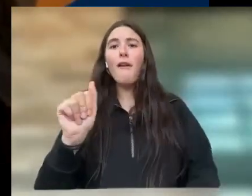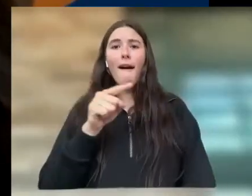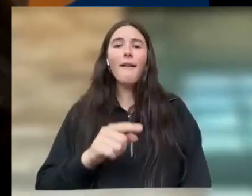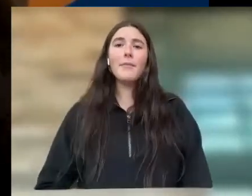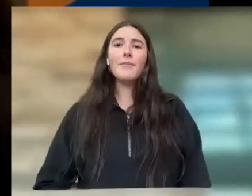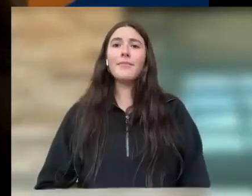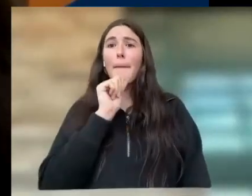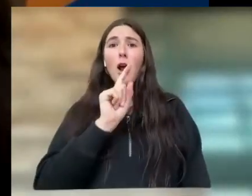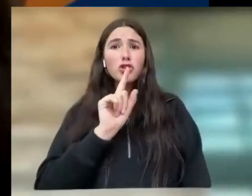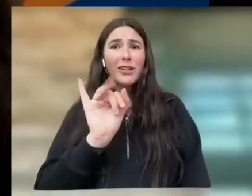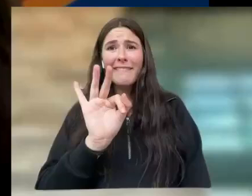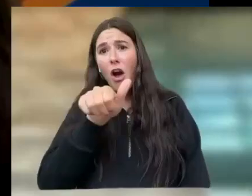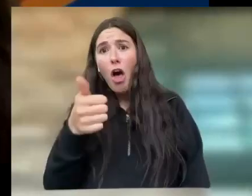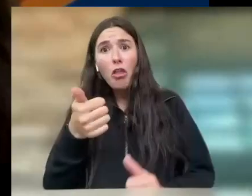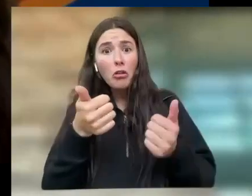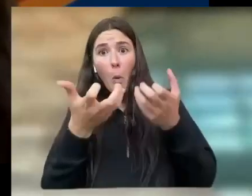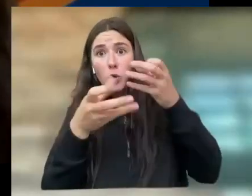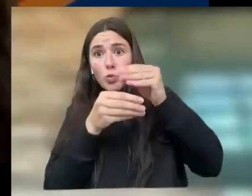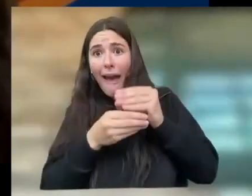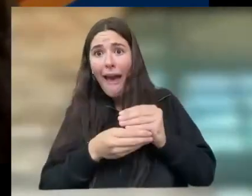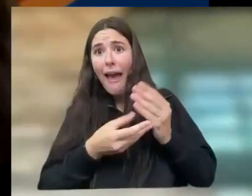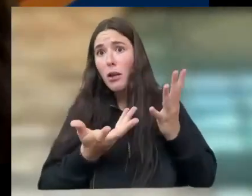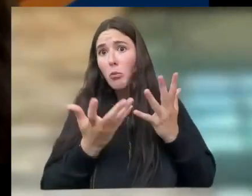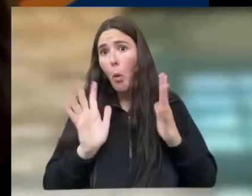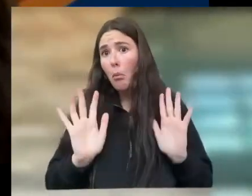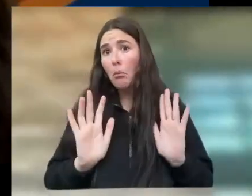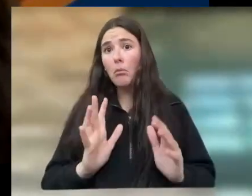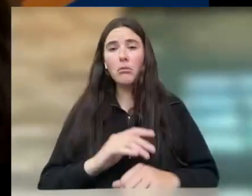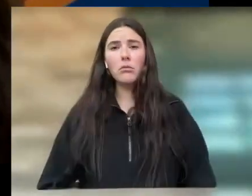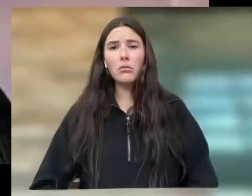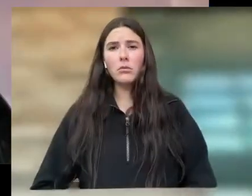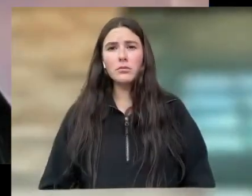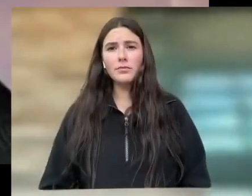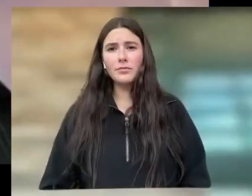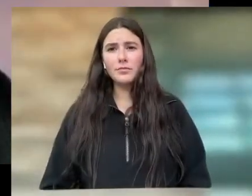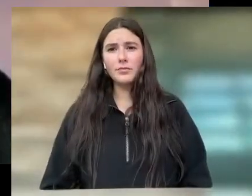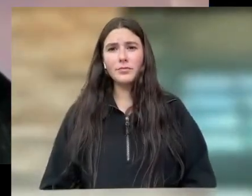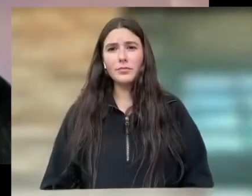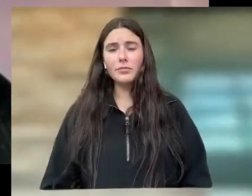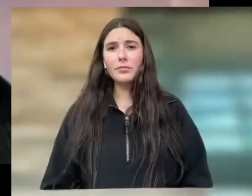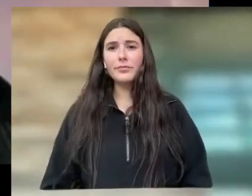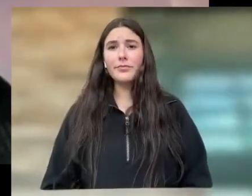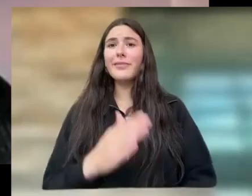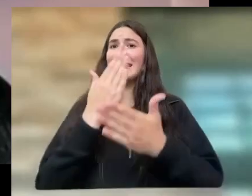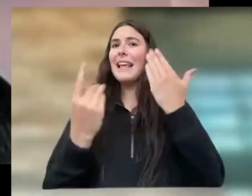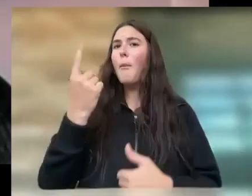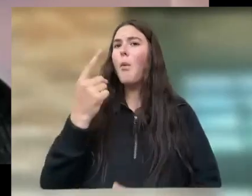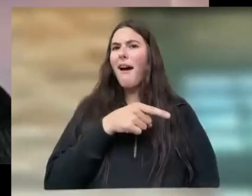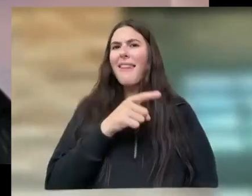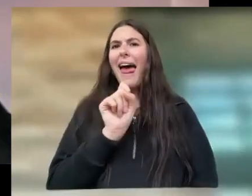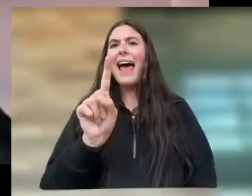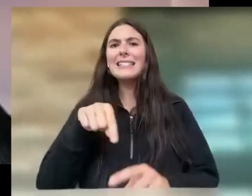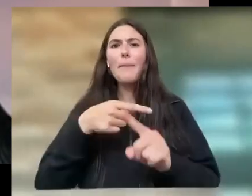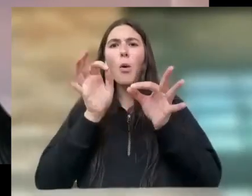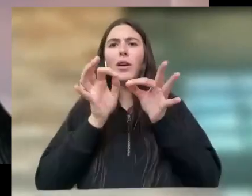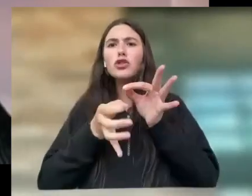don't know if you have anything else that you would like to tell our No, participants. just Any someone special? was asking about the